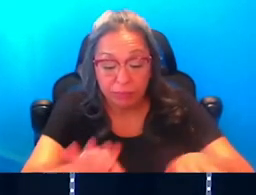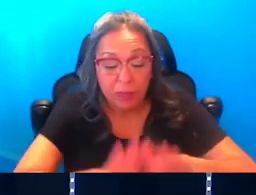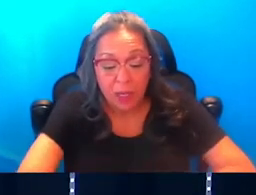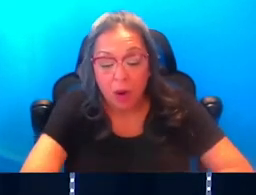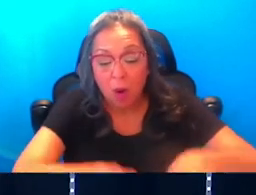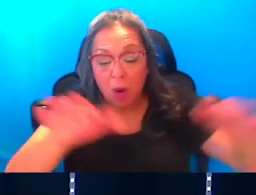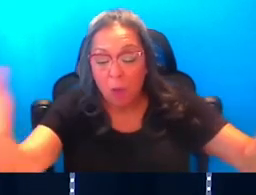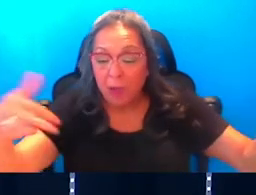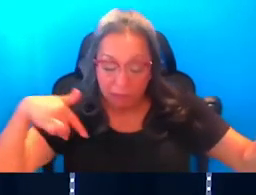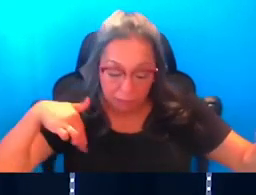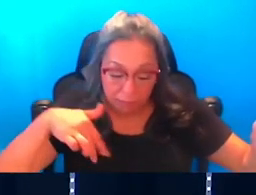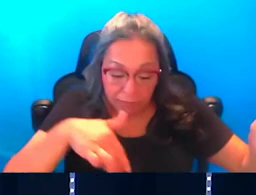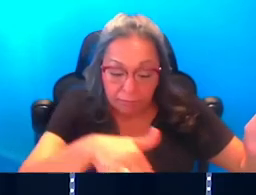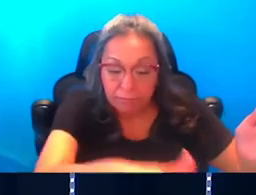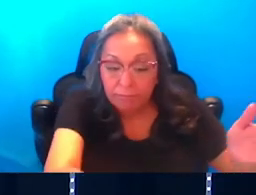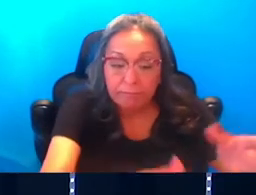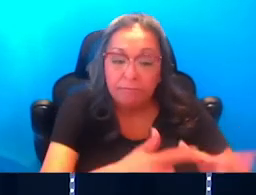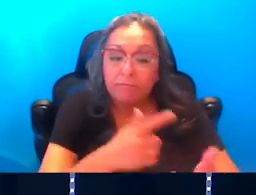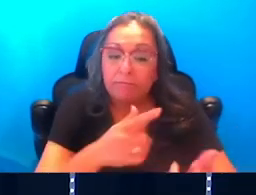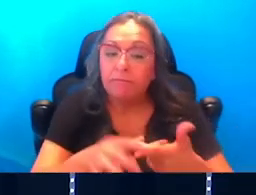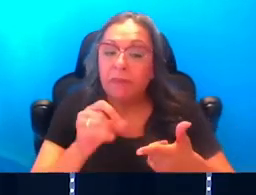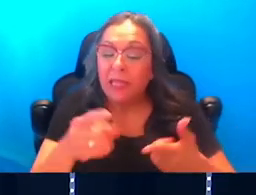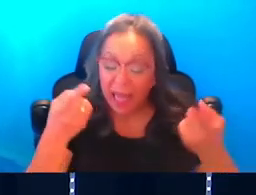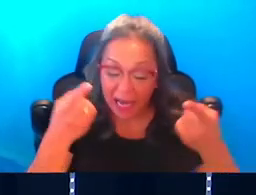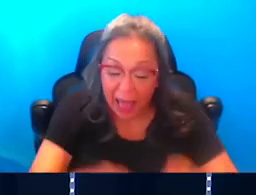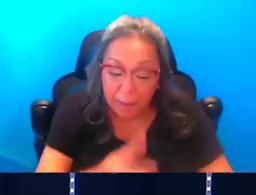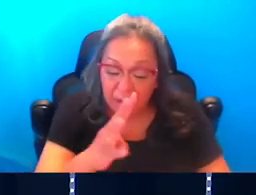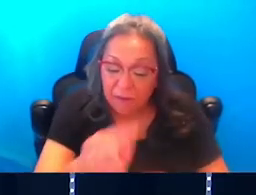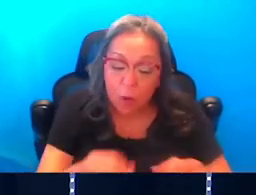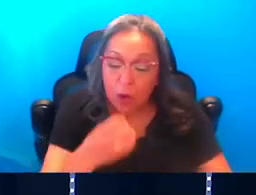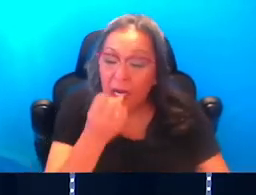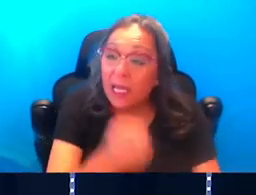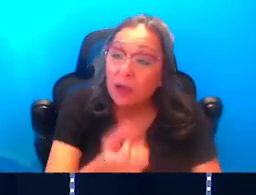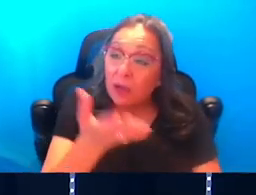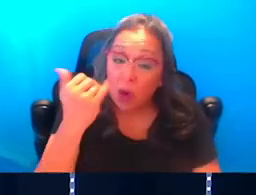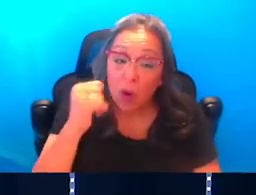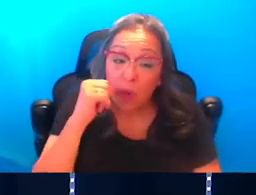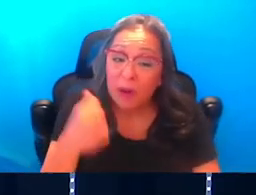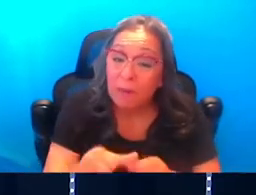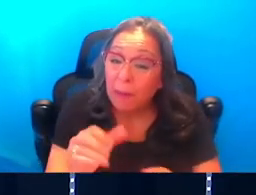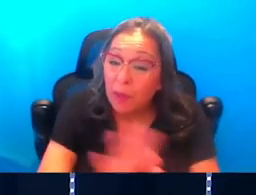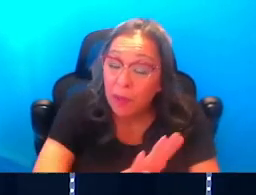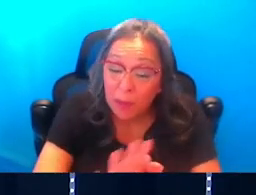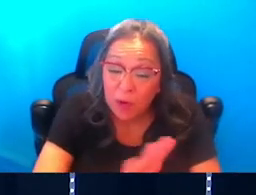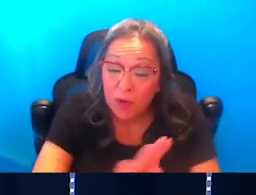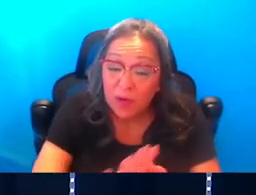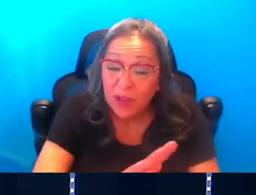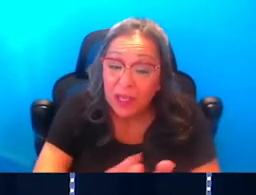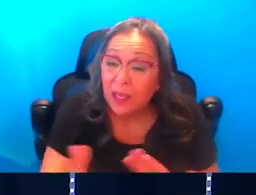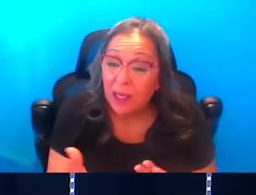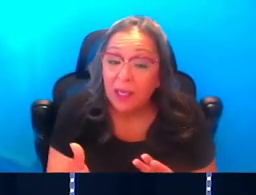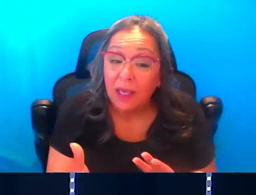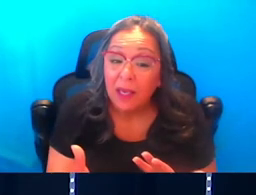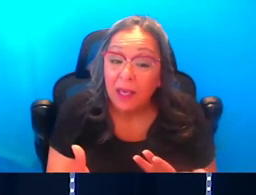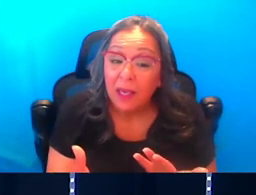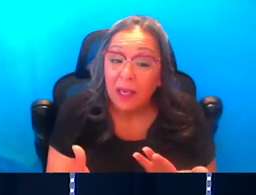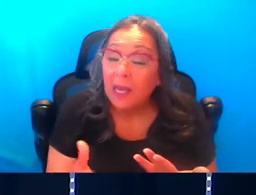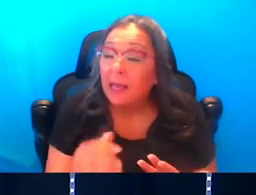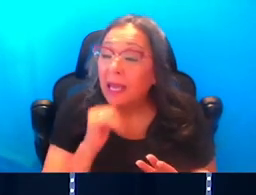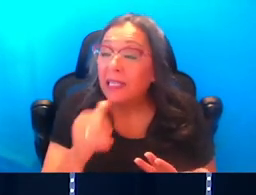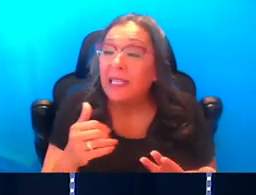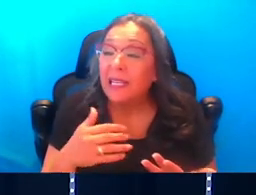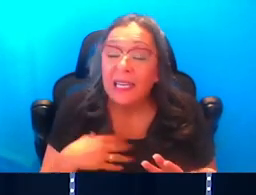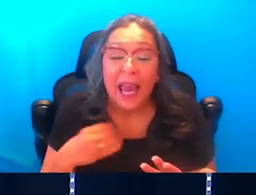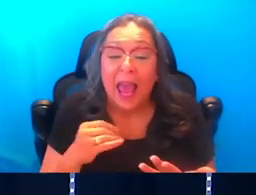Egypt. You know, Charlton Heston holds up the staff and the waters part. Like, that got around. No YouTube in those days, right?